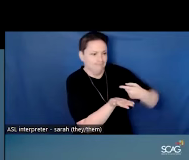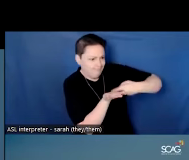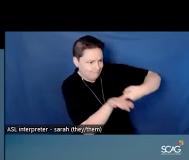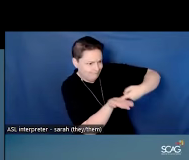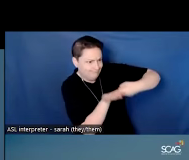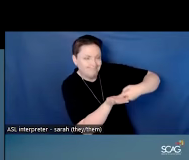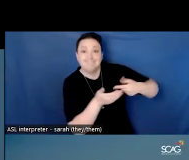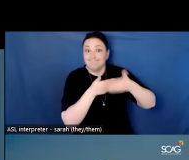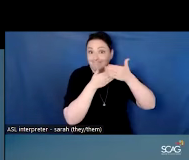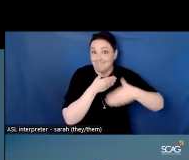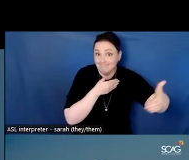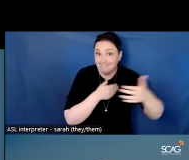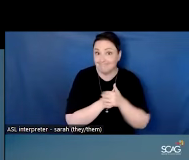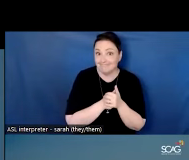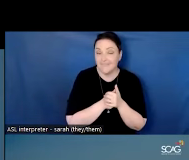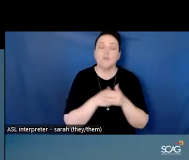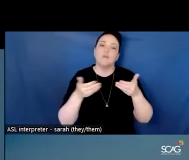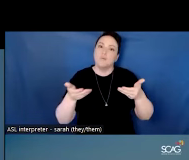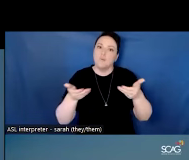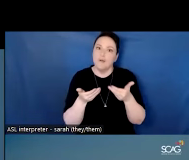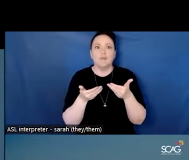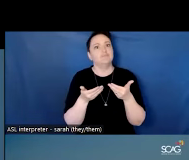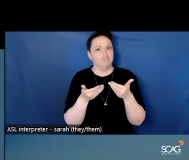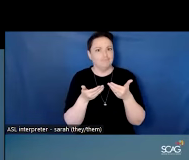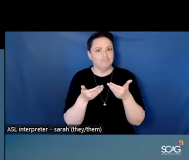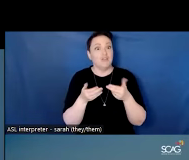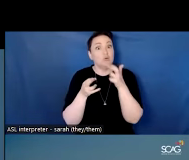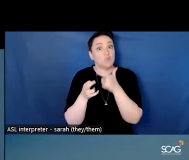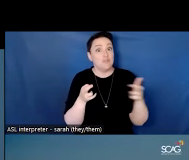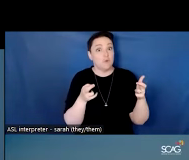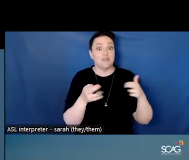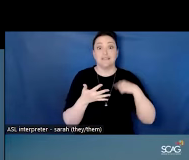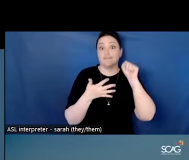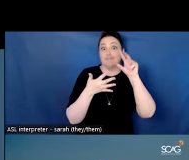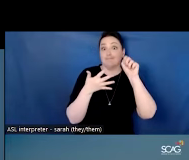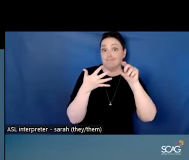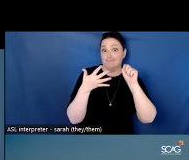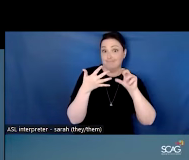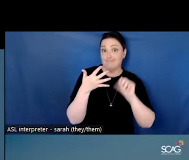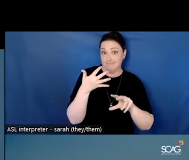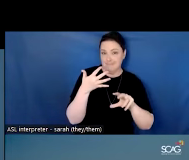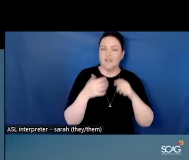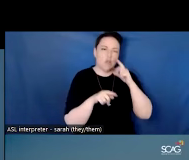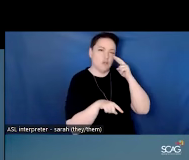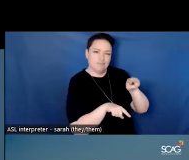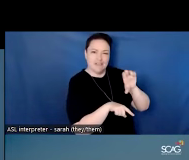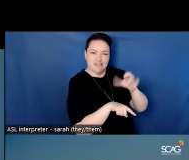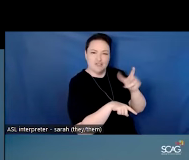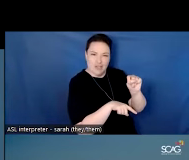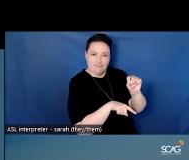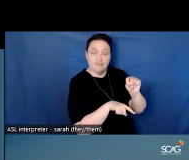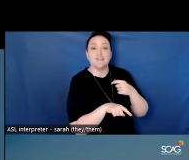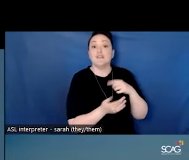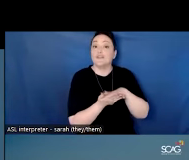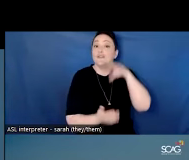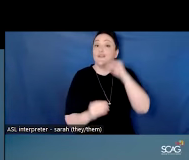we welcome you to explore the resources that I'm about to provide in the chat to further awareness of Indigenous